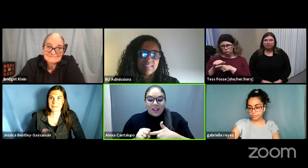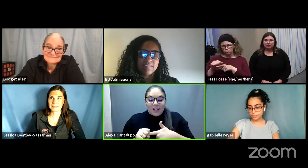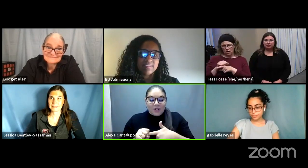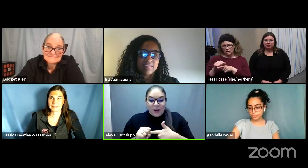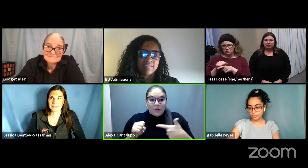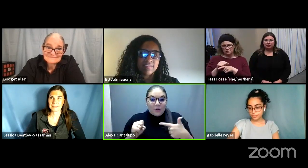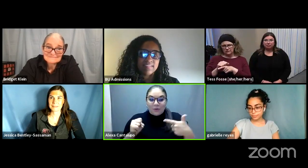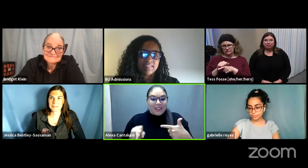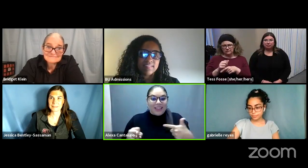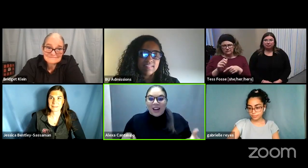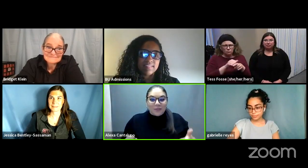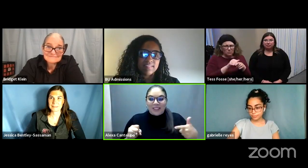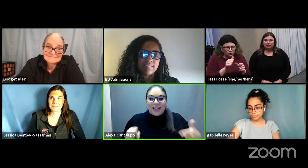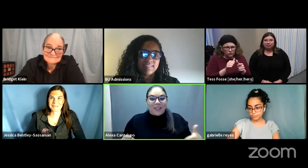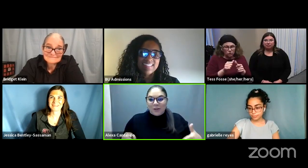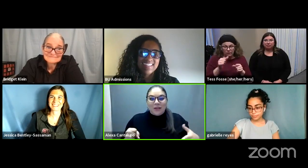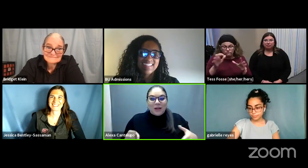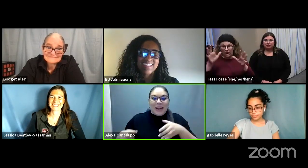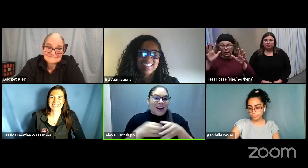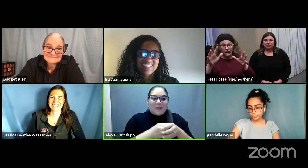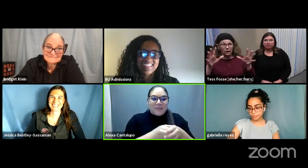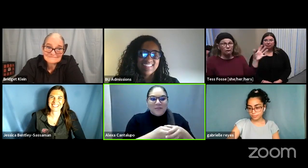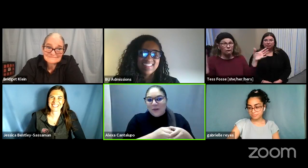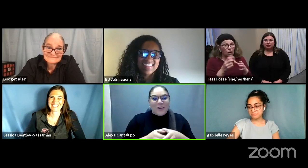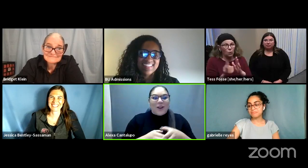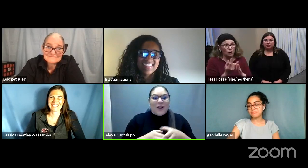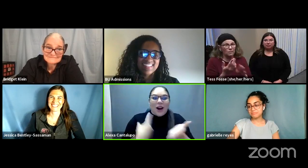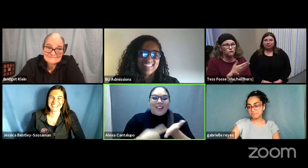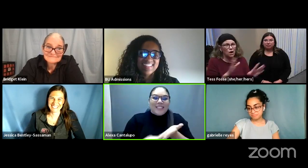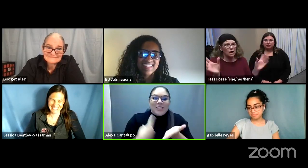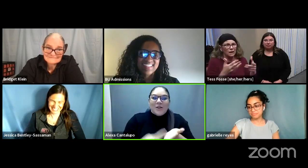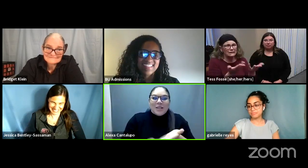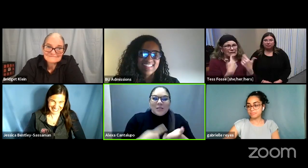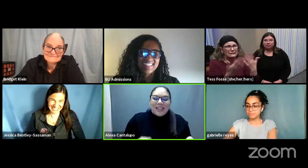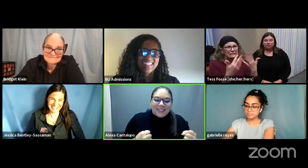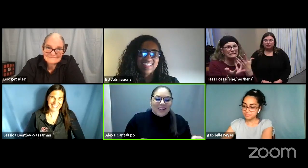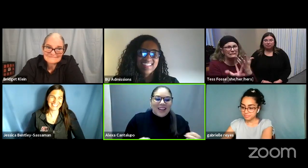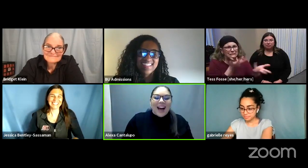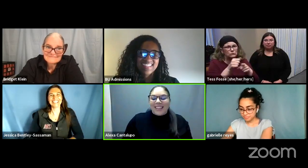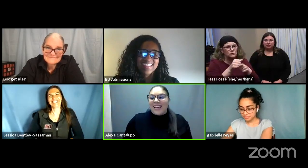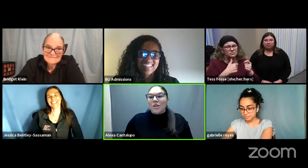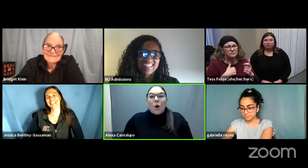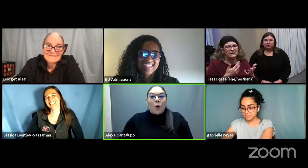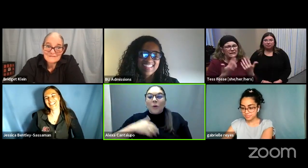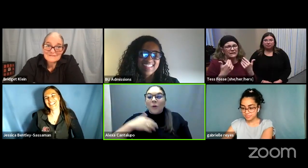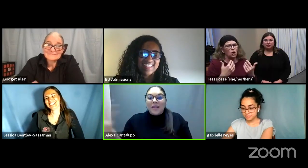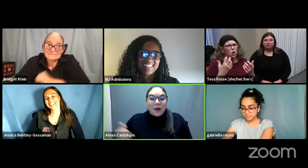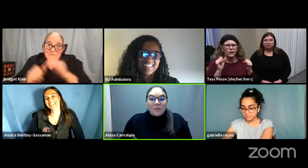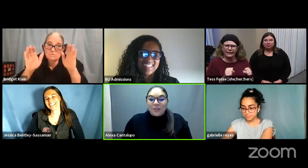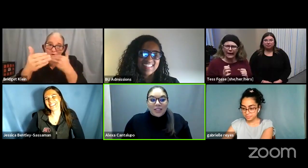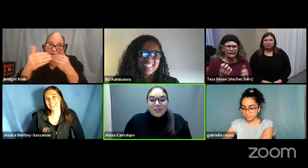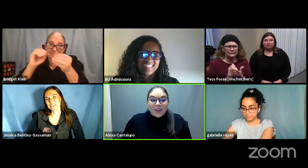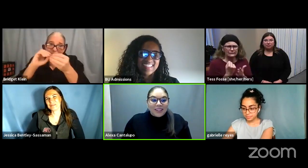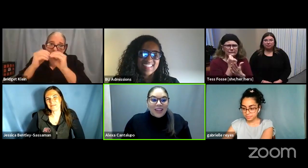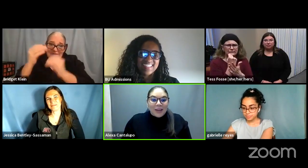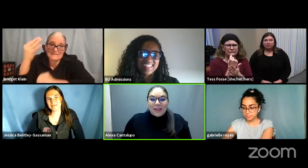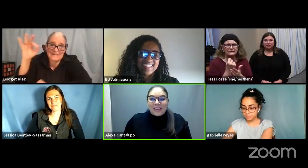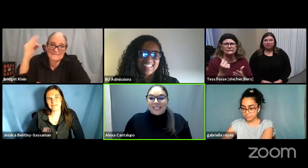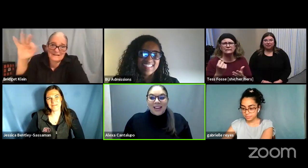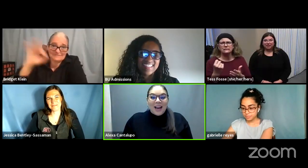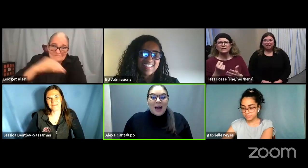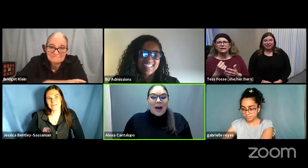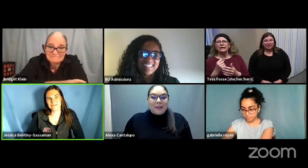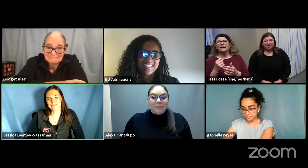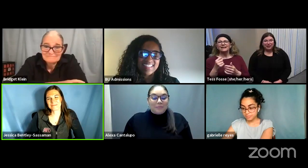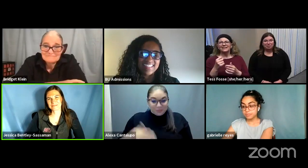you're, freaking out for together. You meet up an hour before and you're like, all right, let's do this. We got this. Or we're meeting up for dinner on